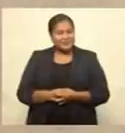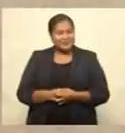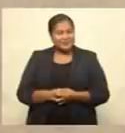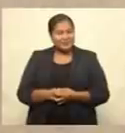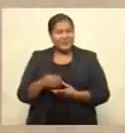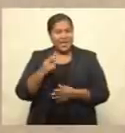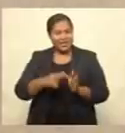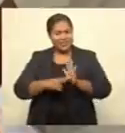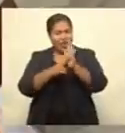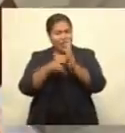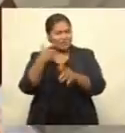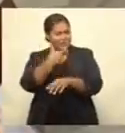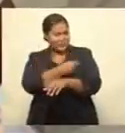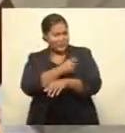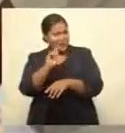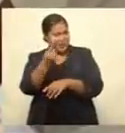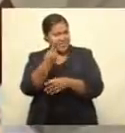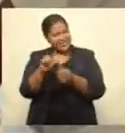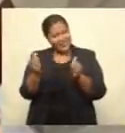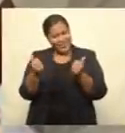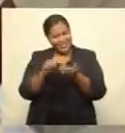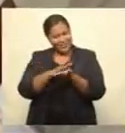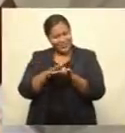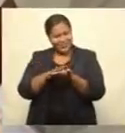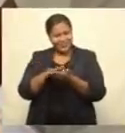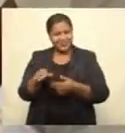And North vaccination round 1 complete.